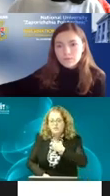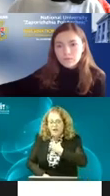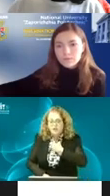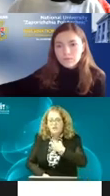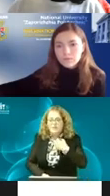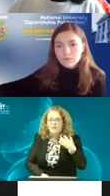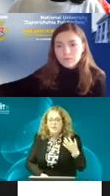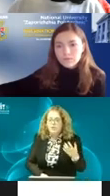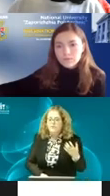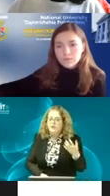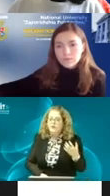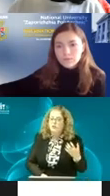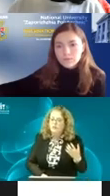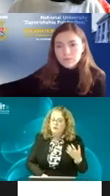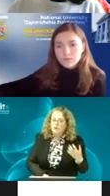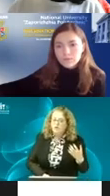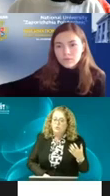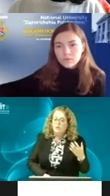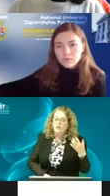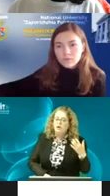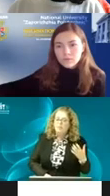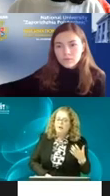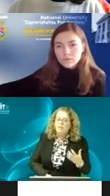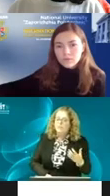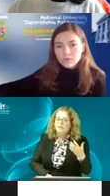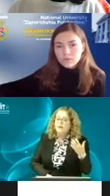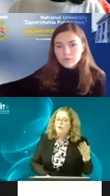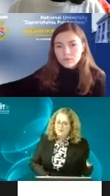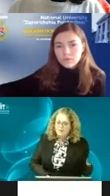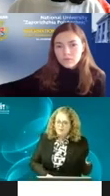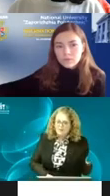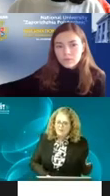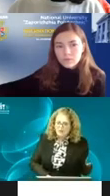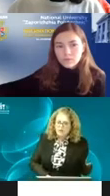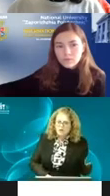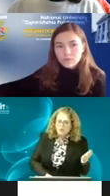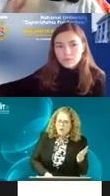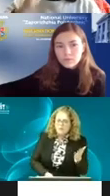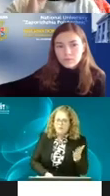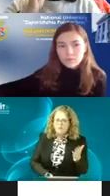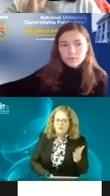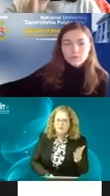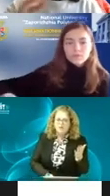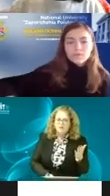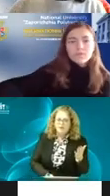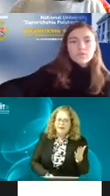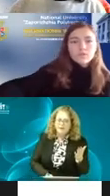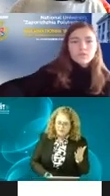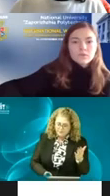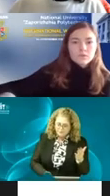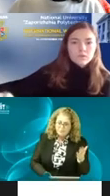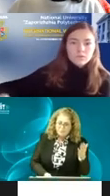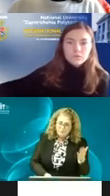an interaction that makes you feel good. So when we talk about this, we say, what is the motivation? What is the motivation of doing